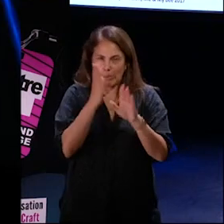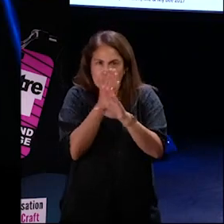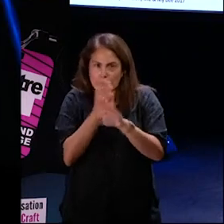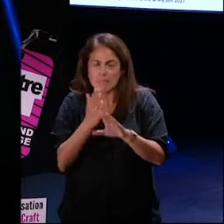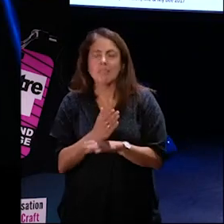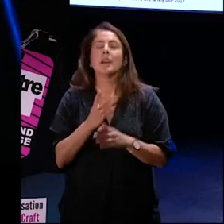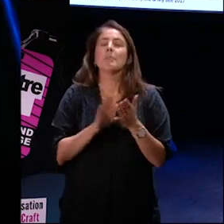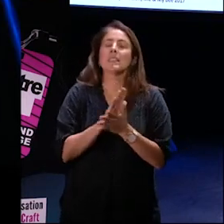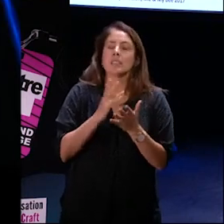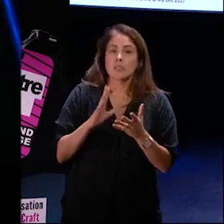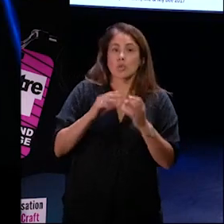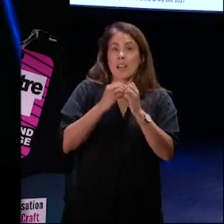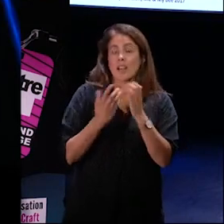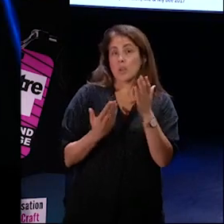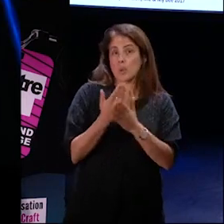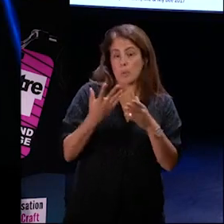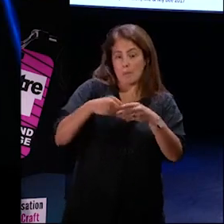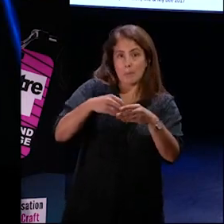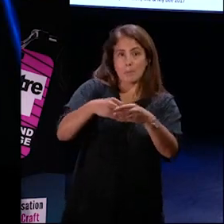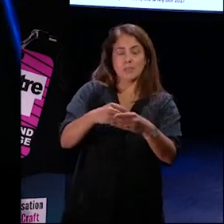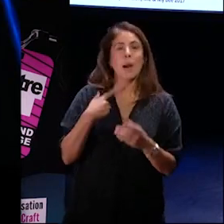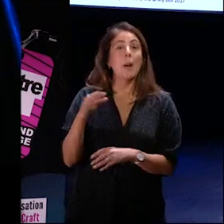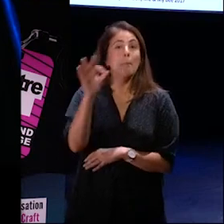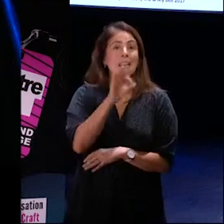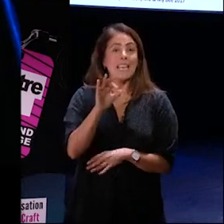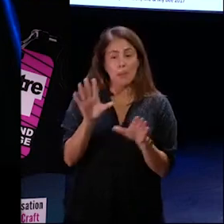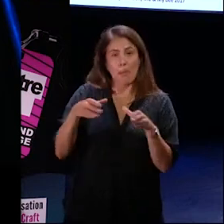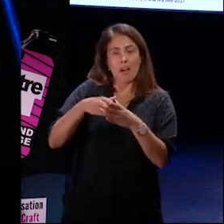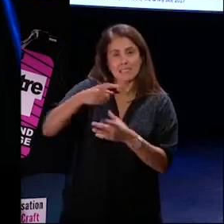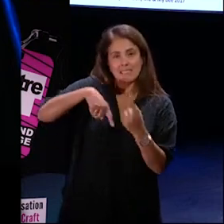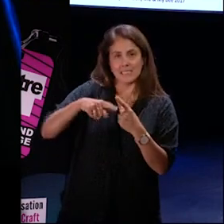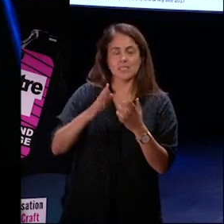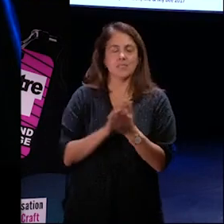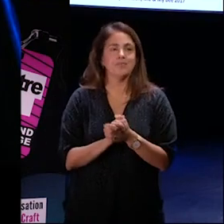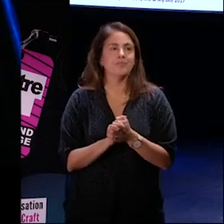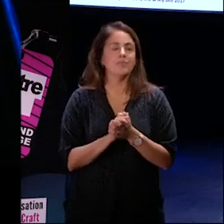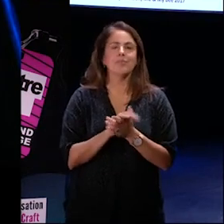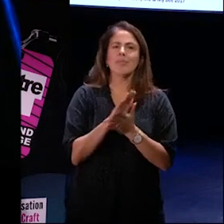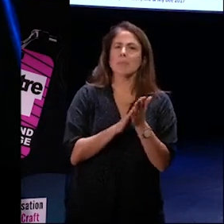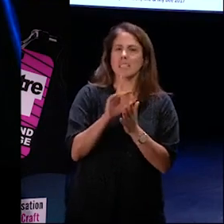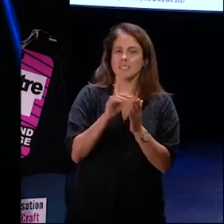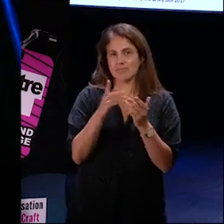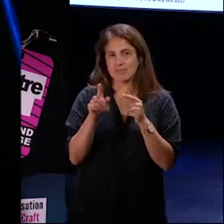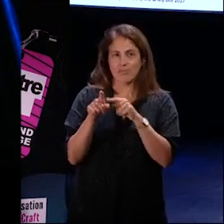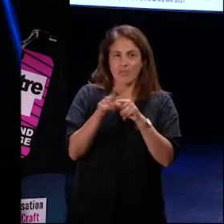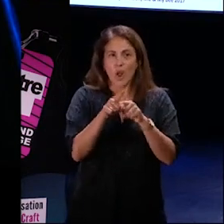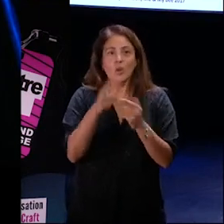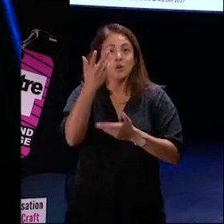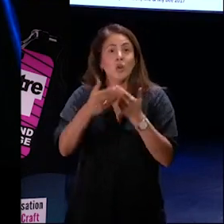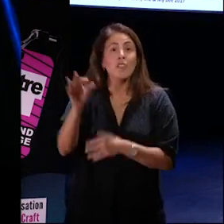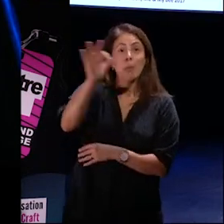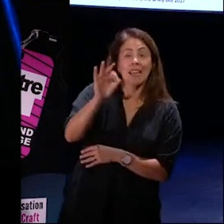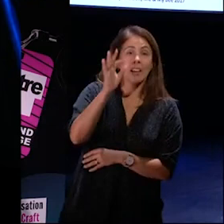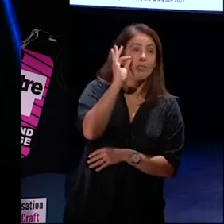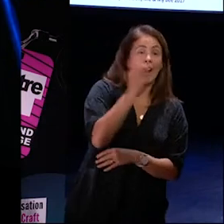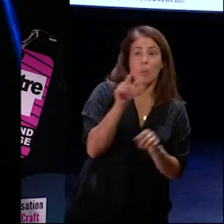to recruit new members to our bee party. It followed the story of a bee and a flower, and then